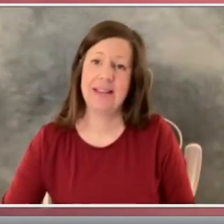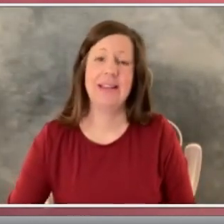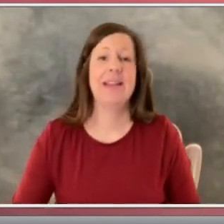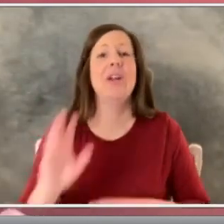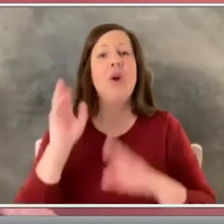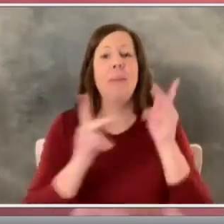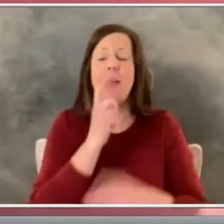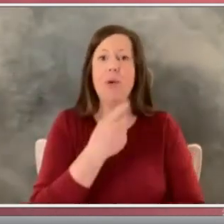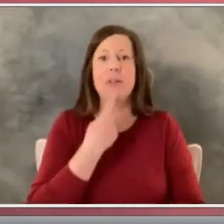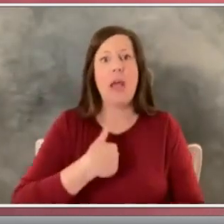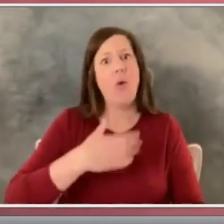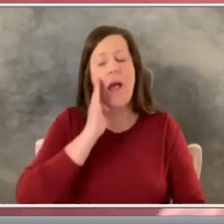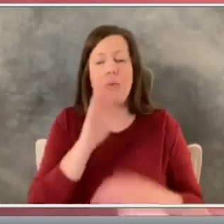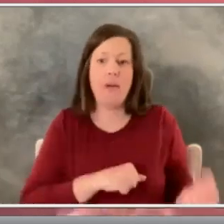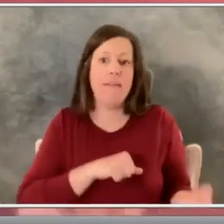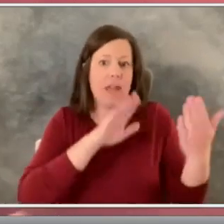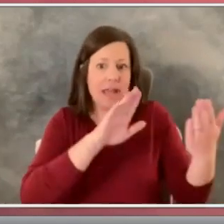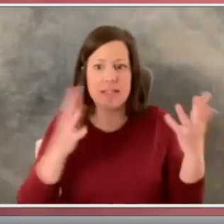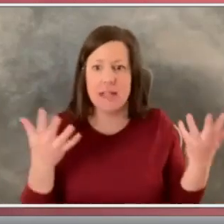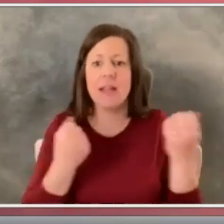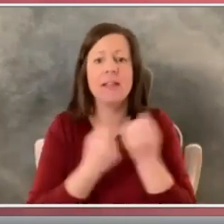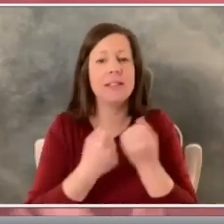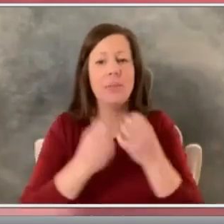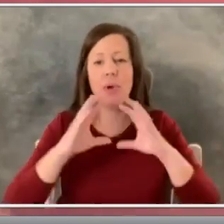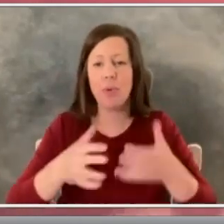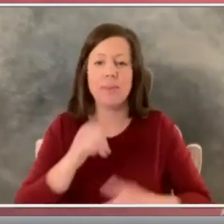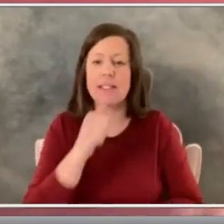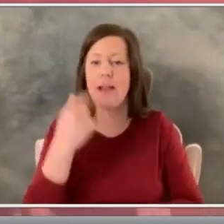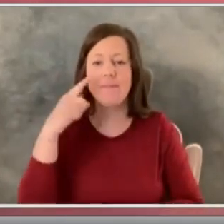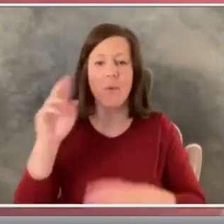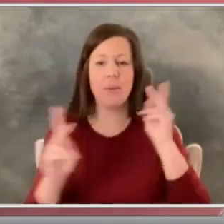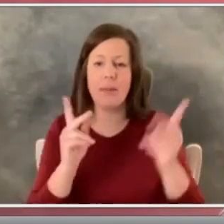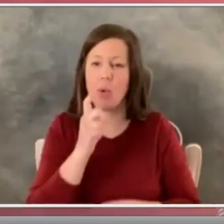this. Support groups aren't for those who are just